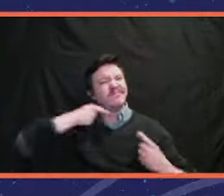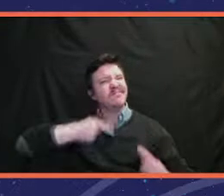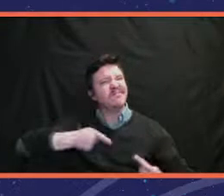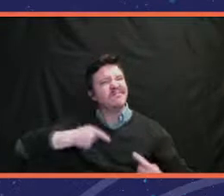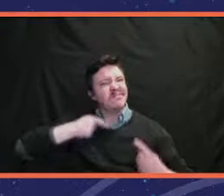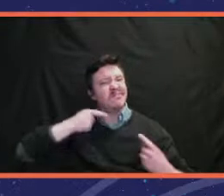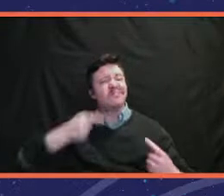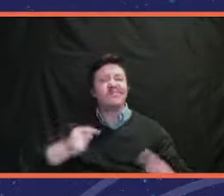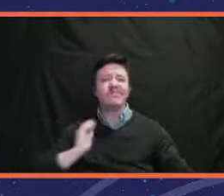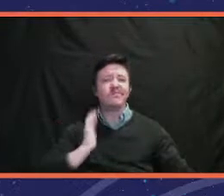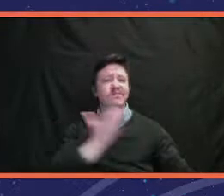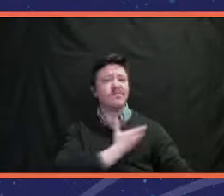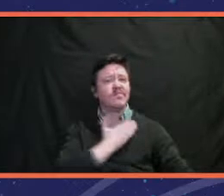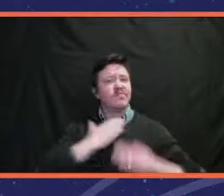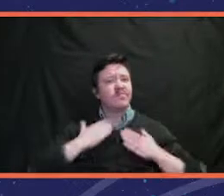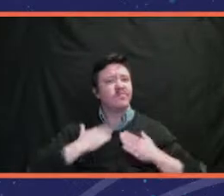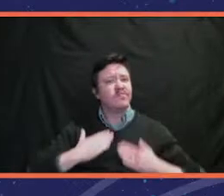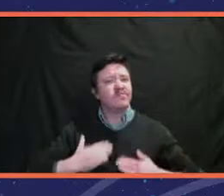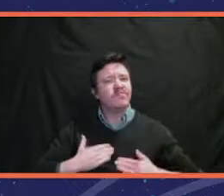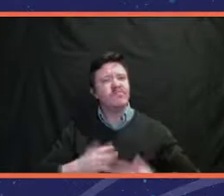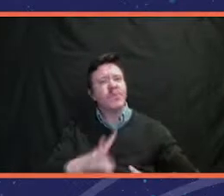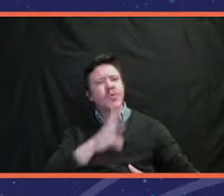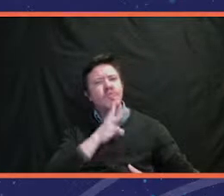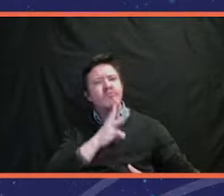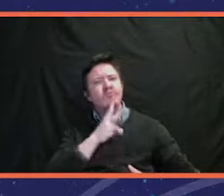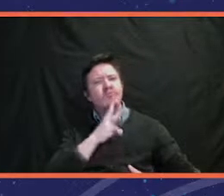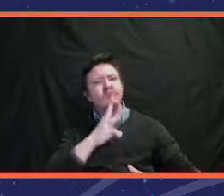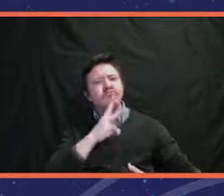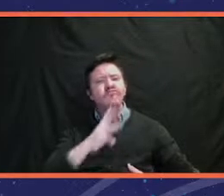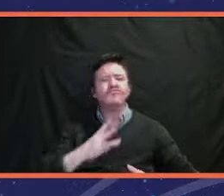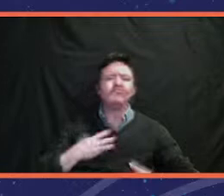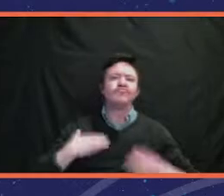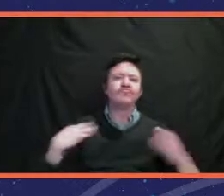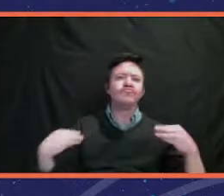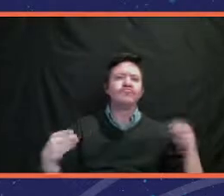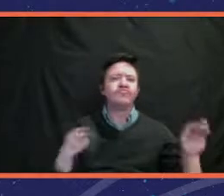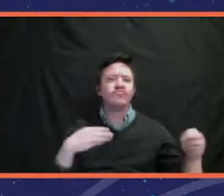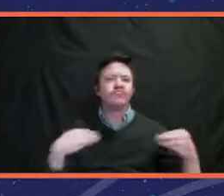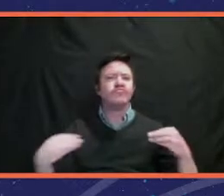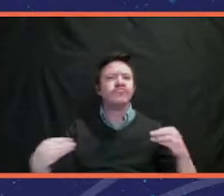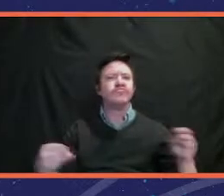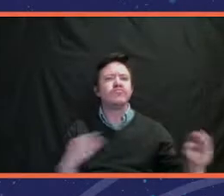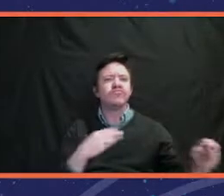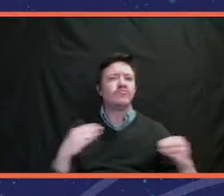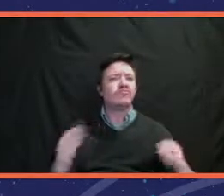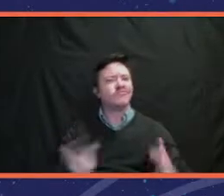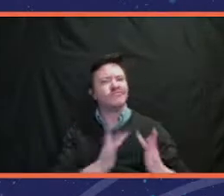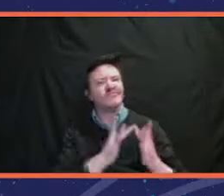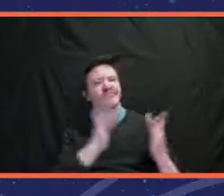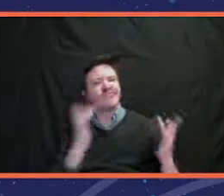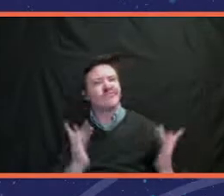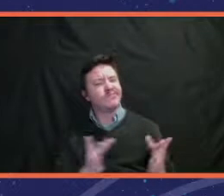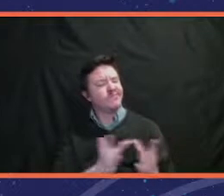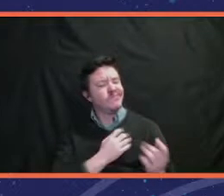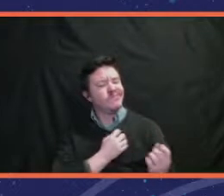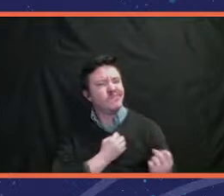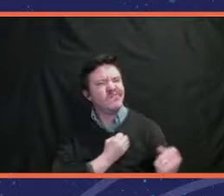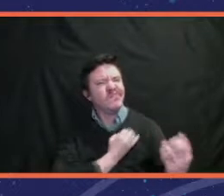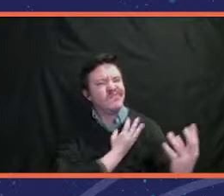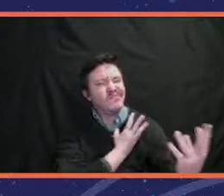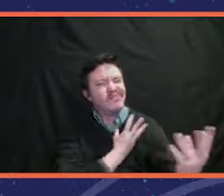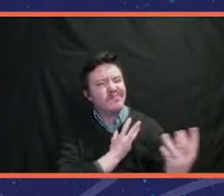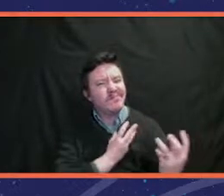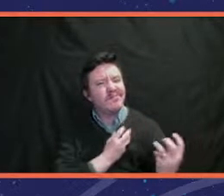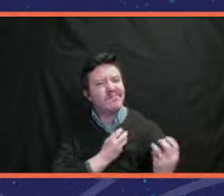bodies mostly water, still, and our hearts fire rages,